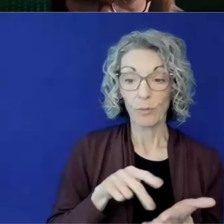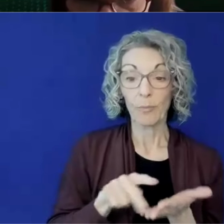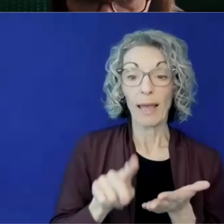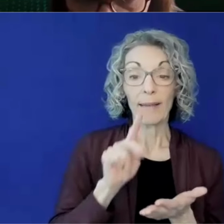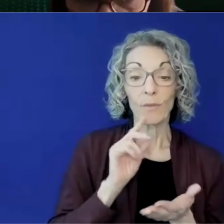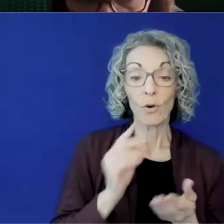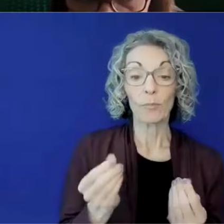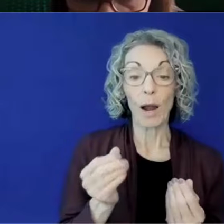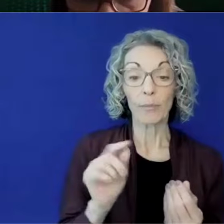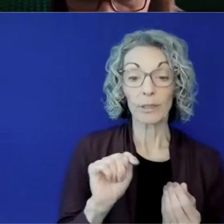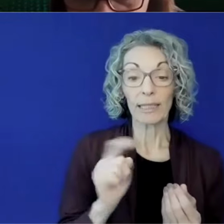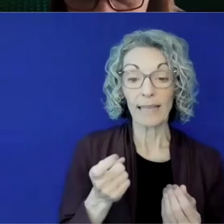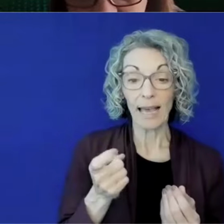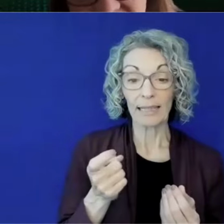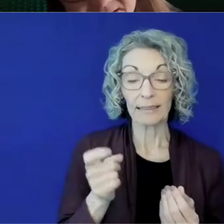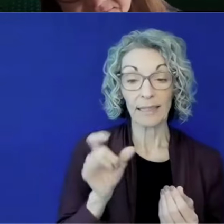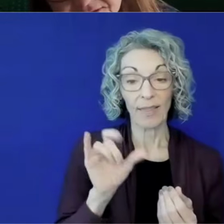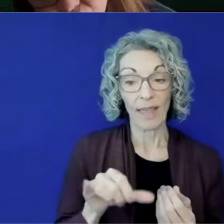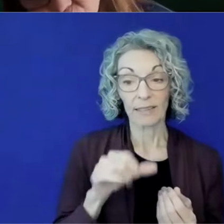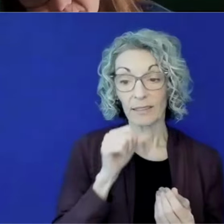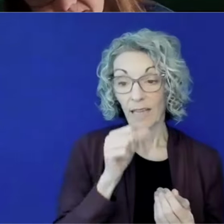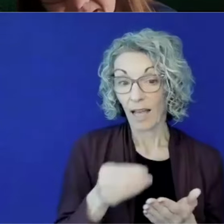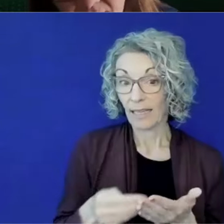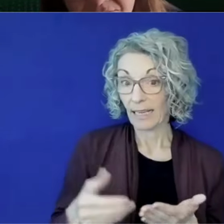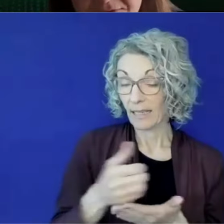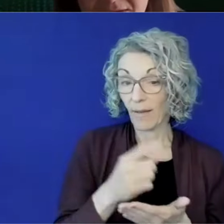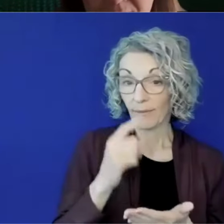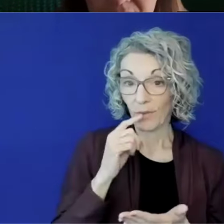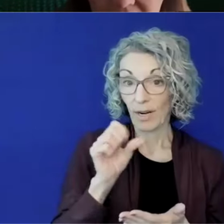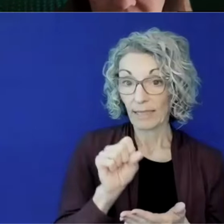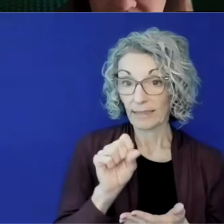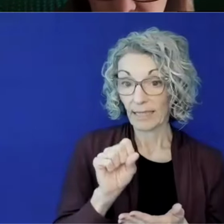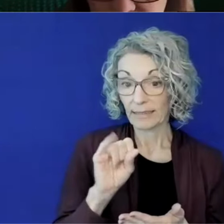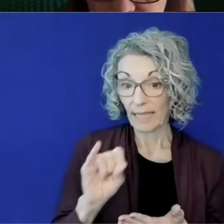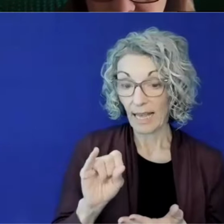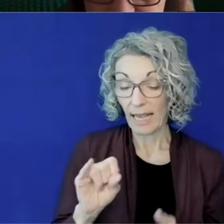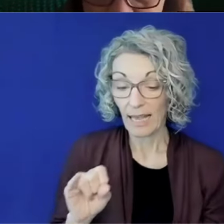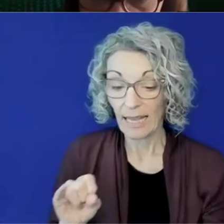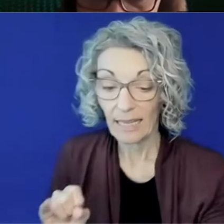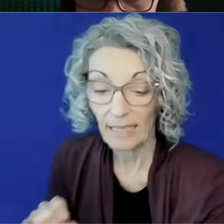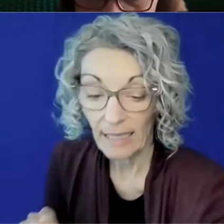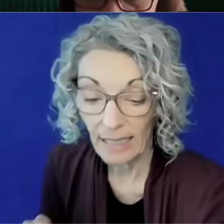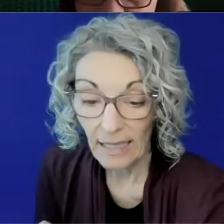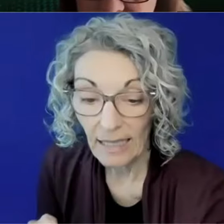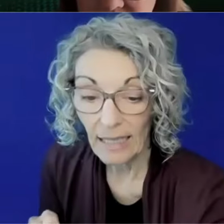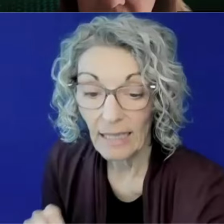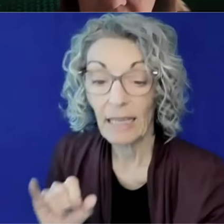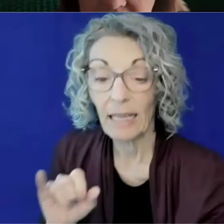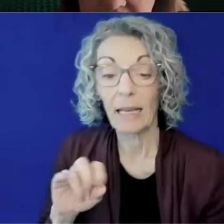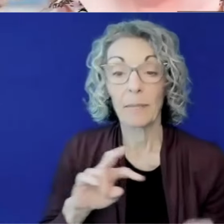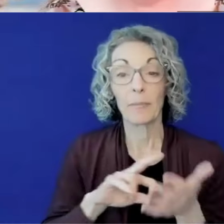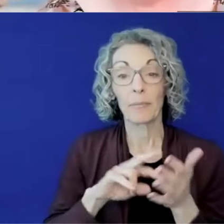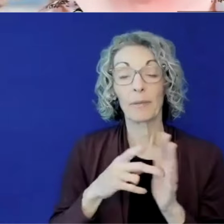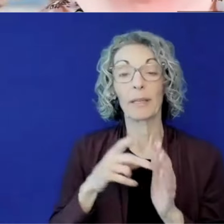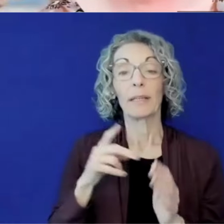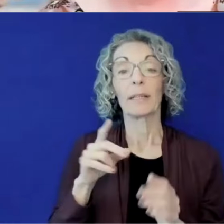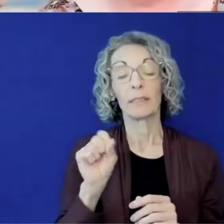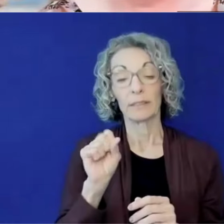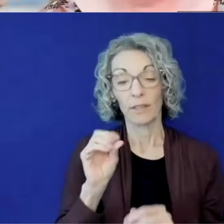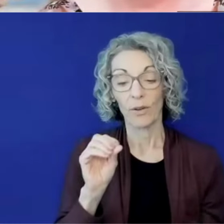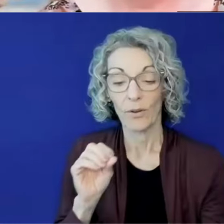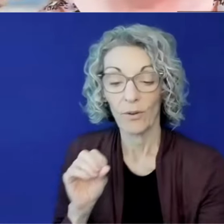for SSI. So again, I'm guessing if they're drawing money out of their ABLE account in order to pay taxes.